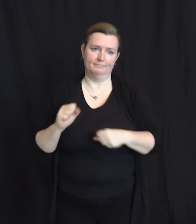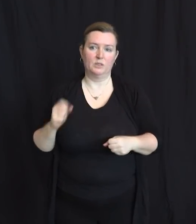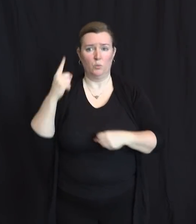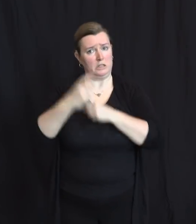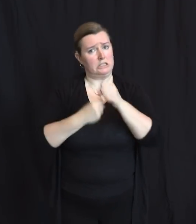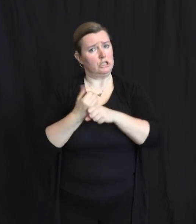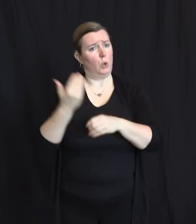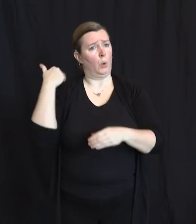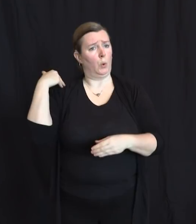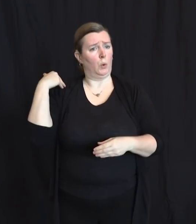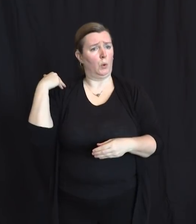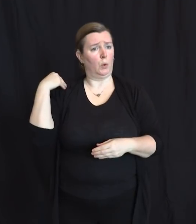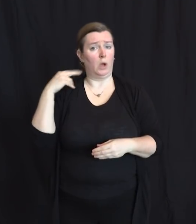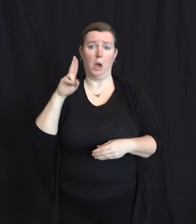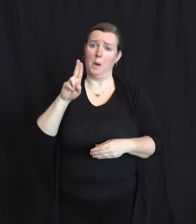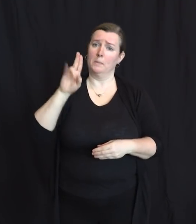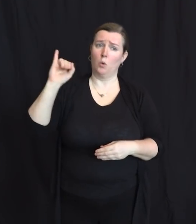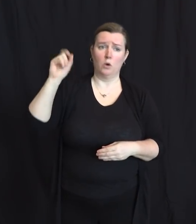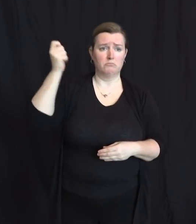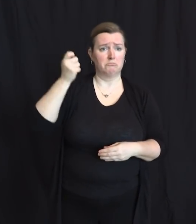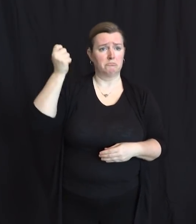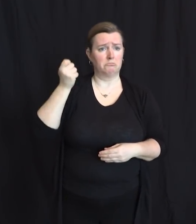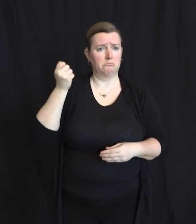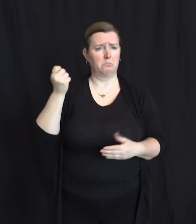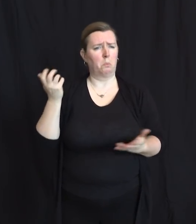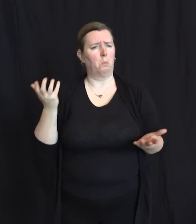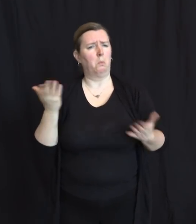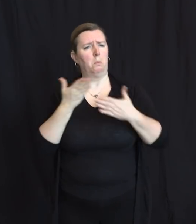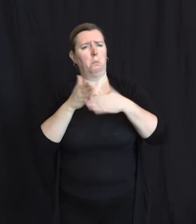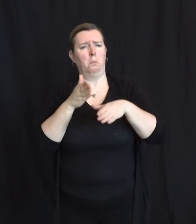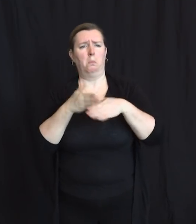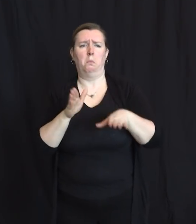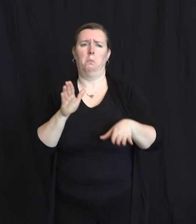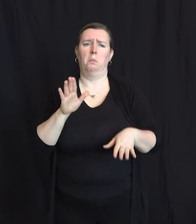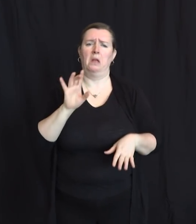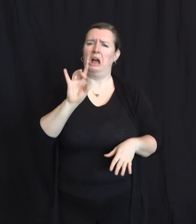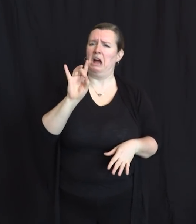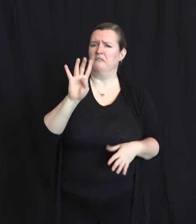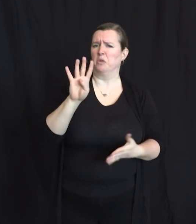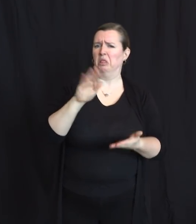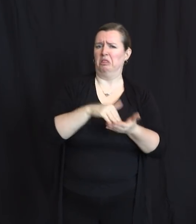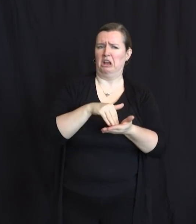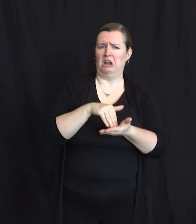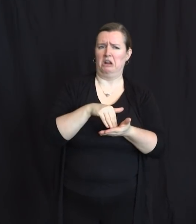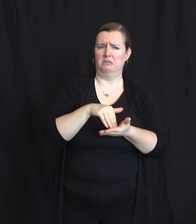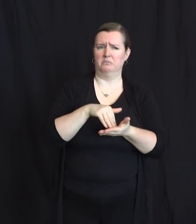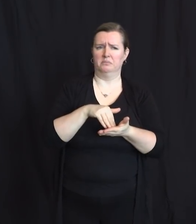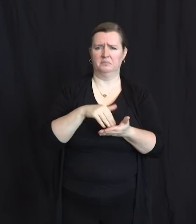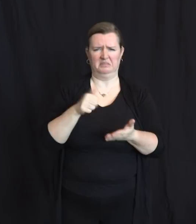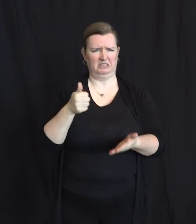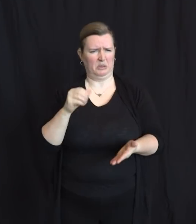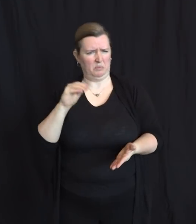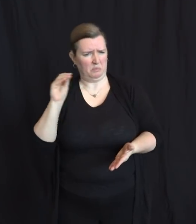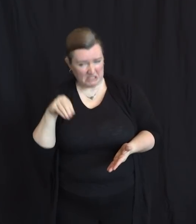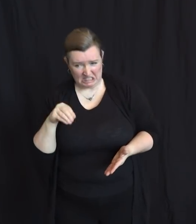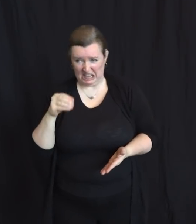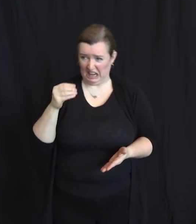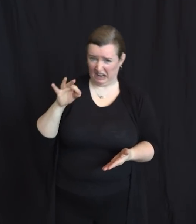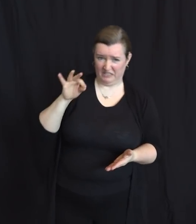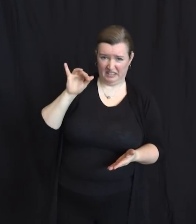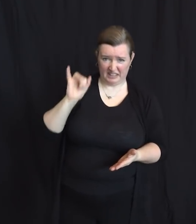collecting unemployment was less than 10% of that, 84,000. 84,000 a year ago,